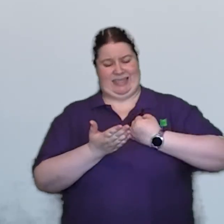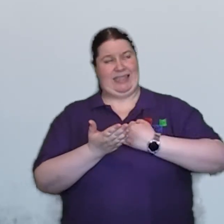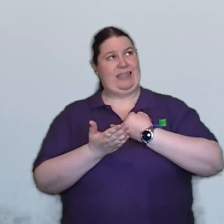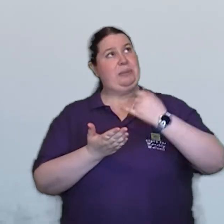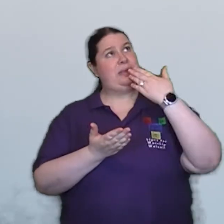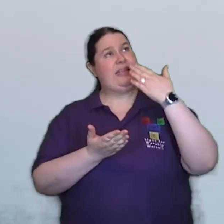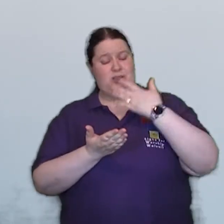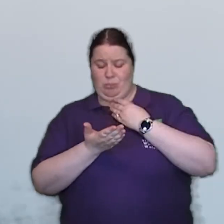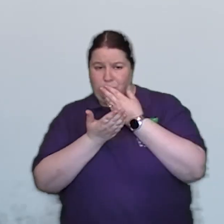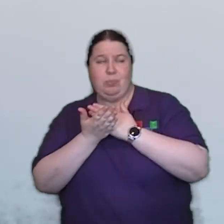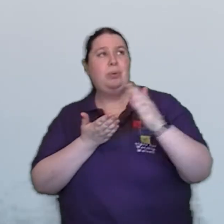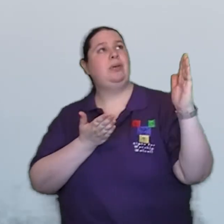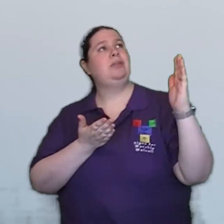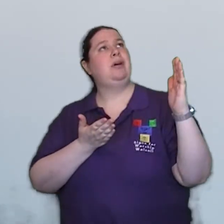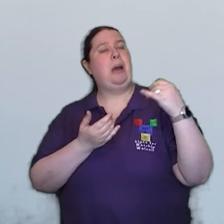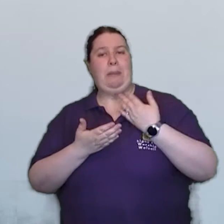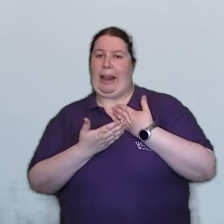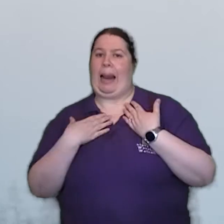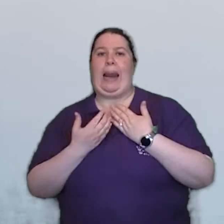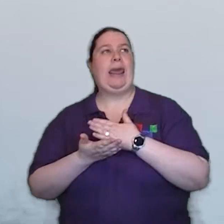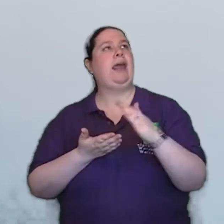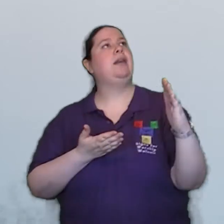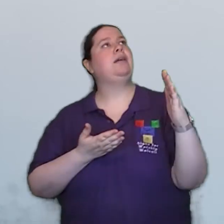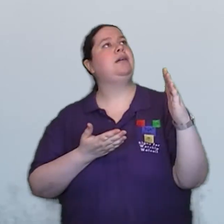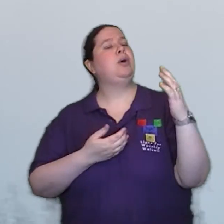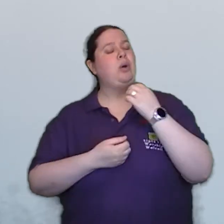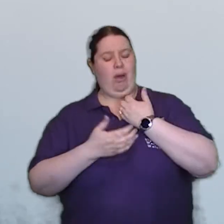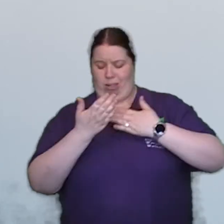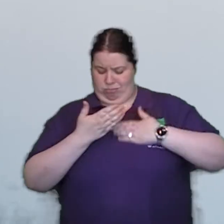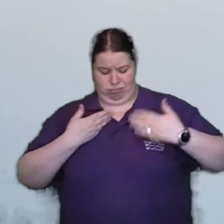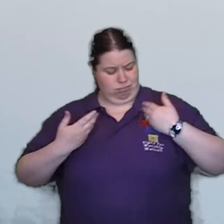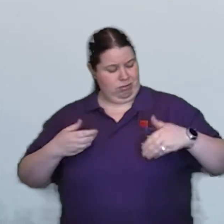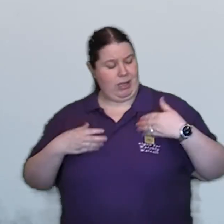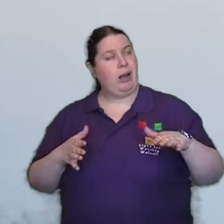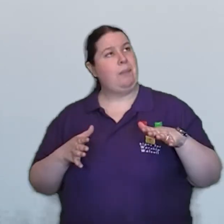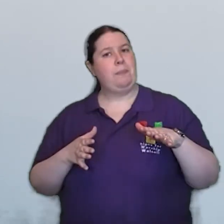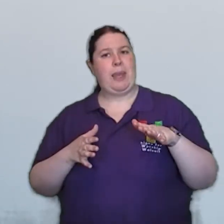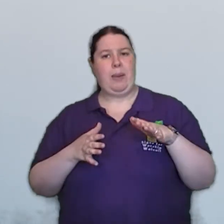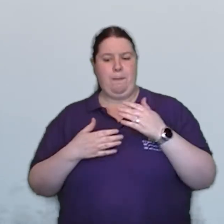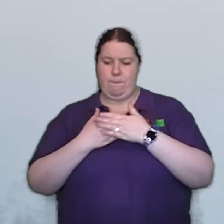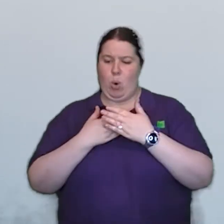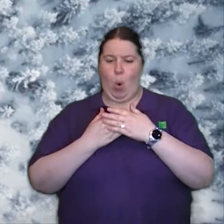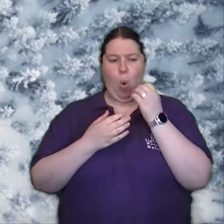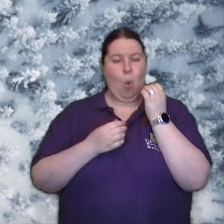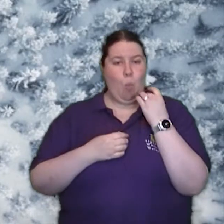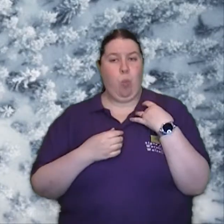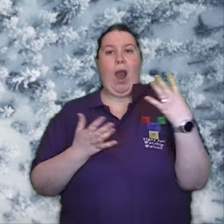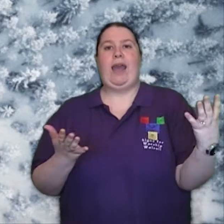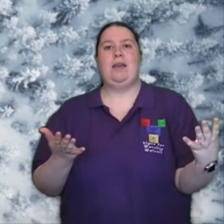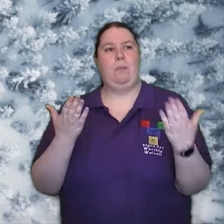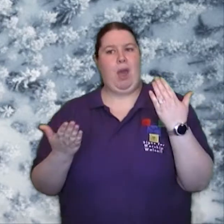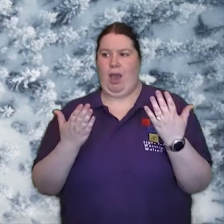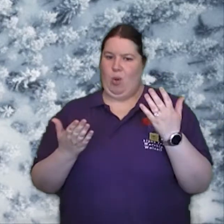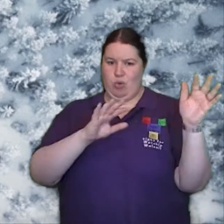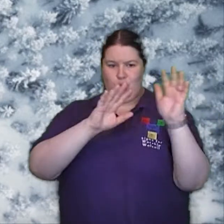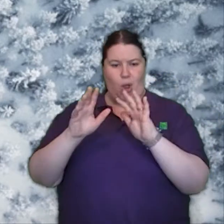my sins, and I will be clean. Wash me, and I will be whiter than snow." Let